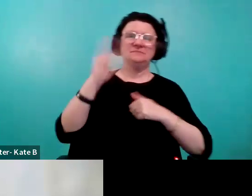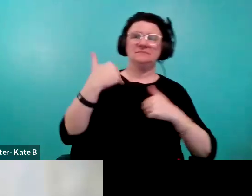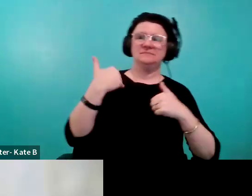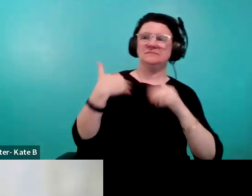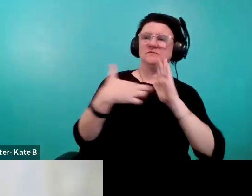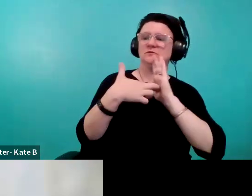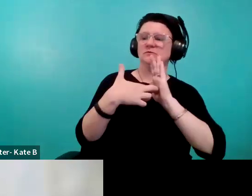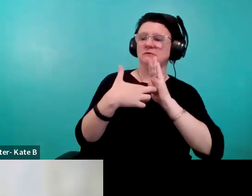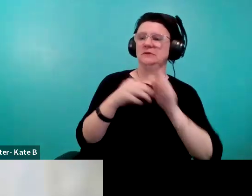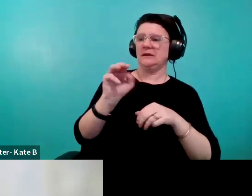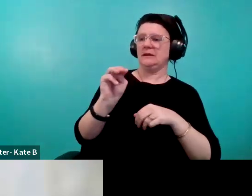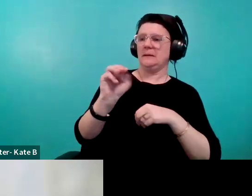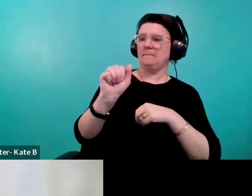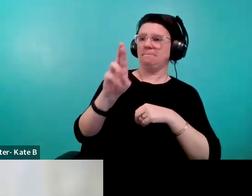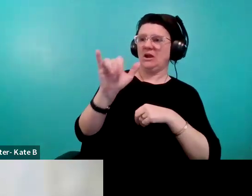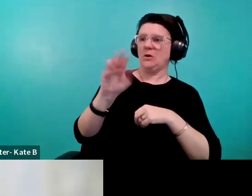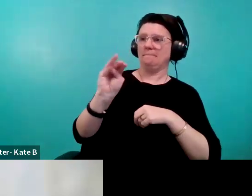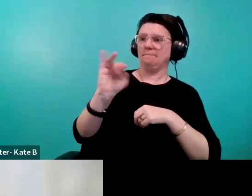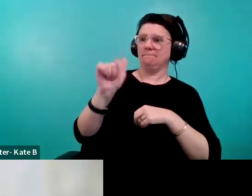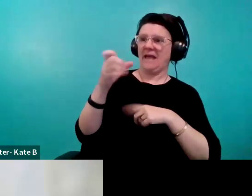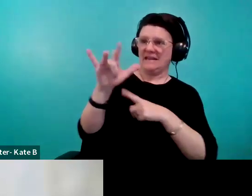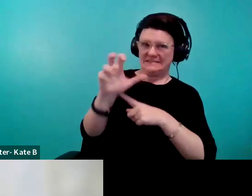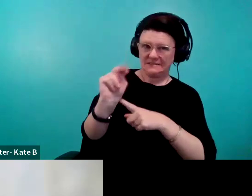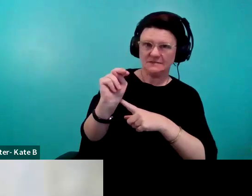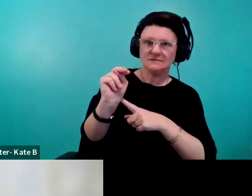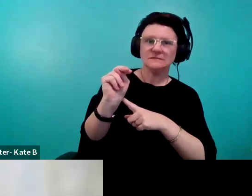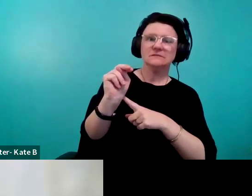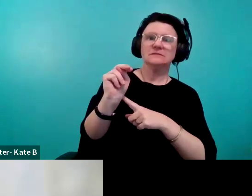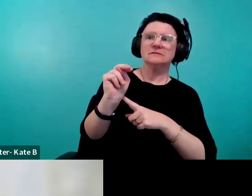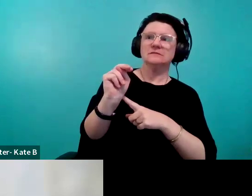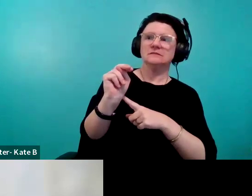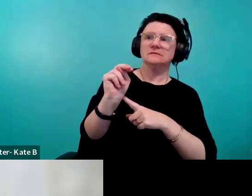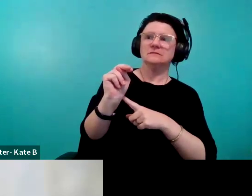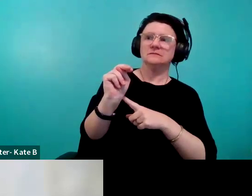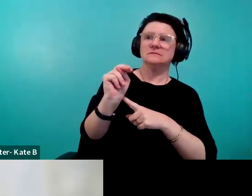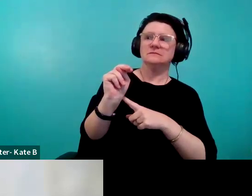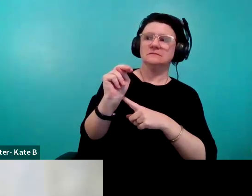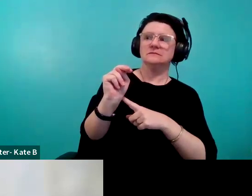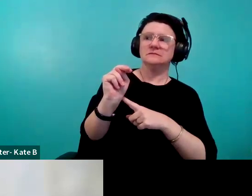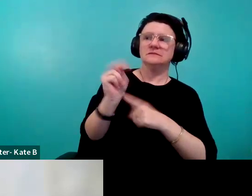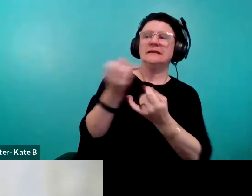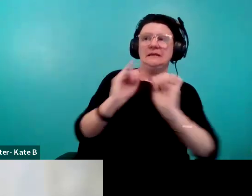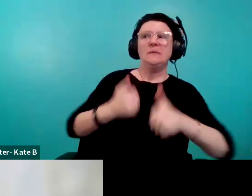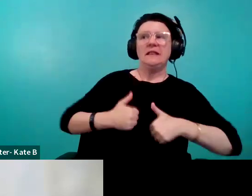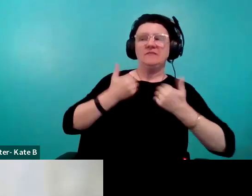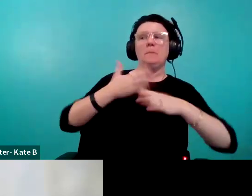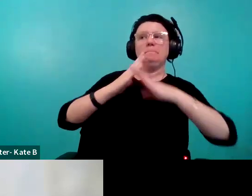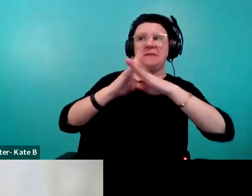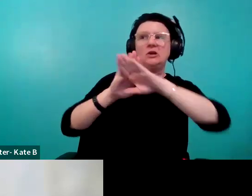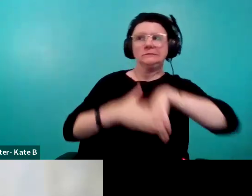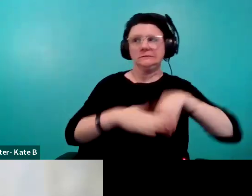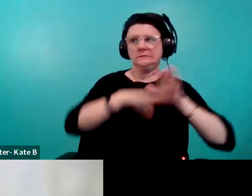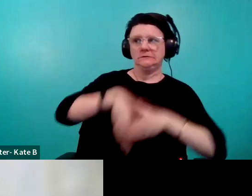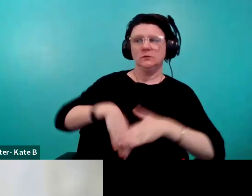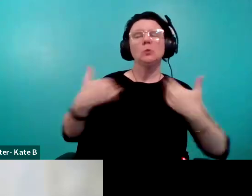is Representative Mary Madison, and eliminating the barriers to independent living has